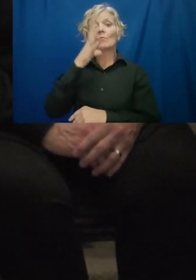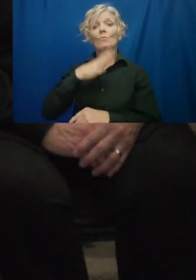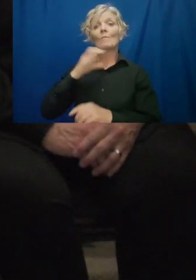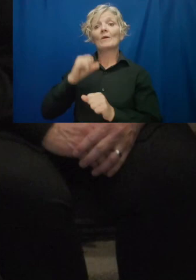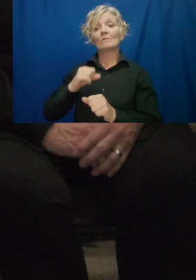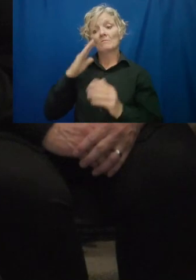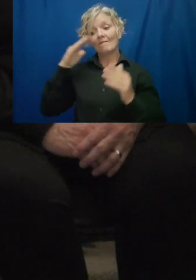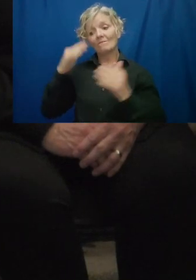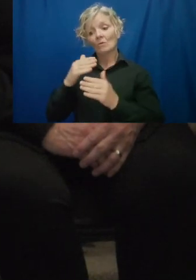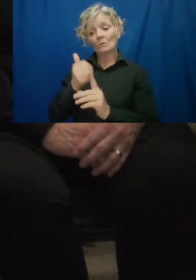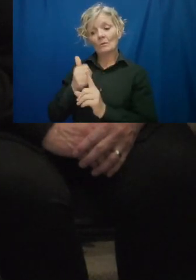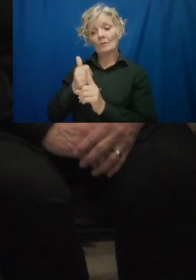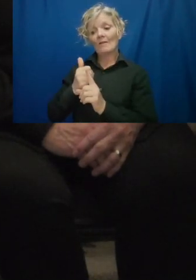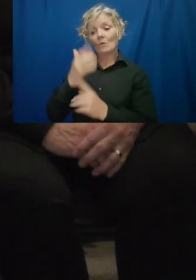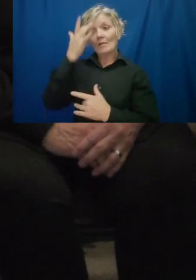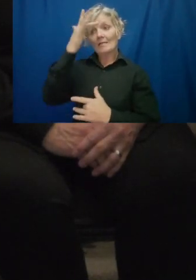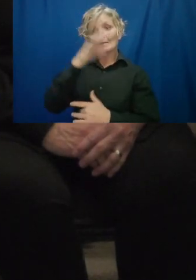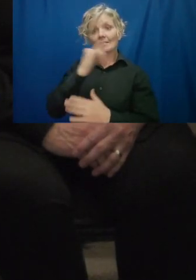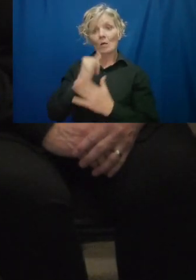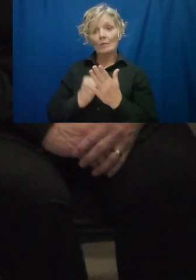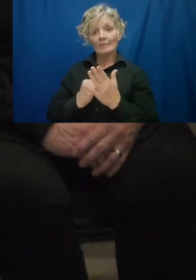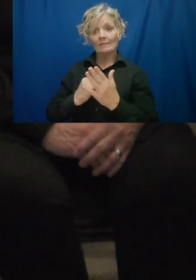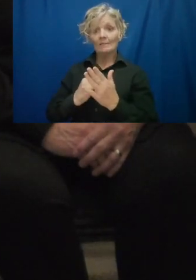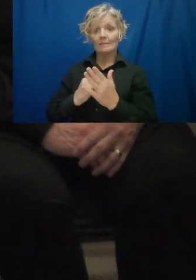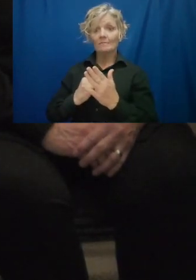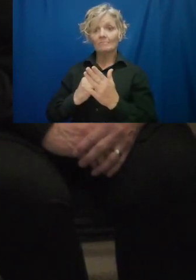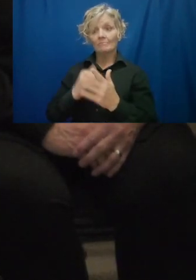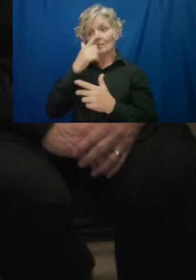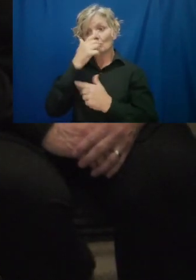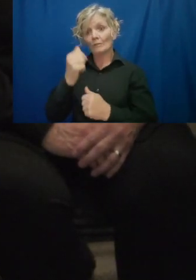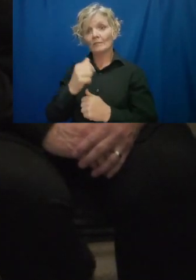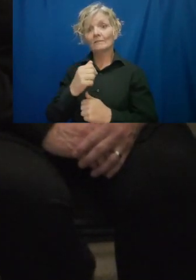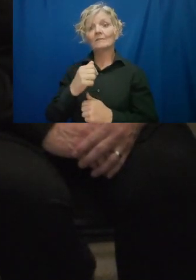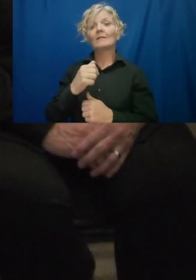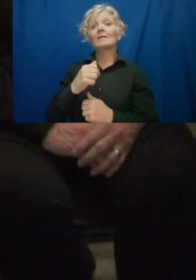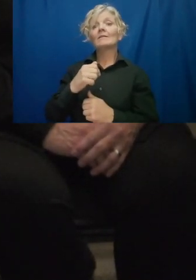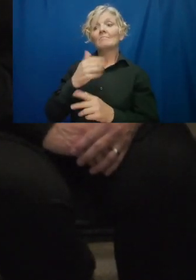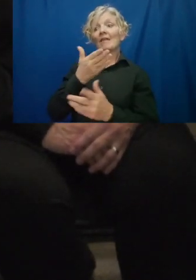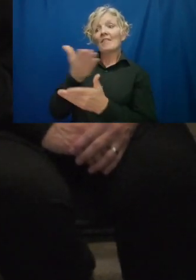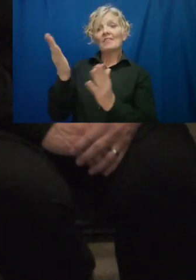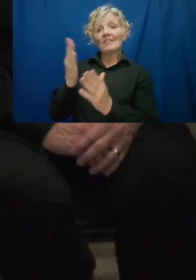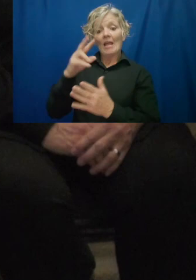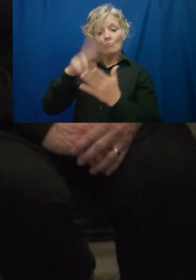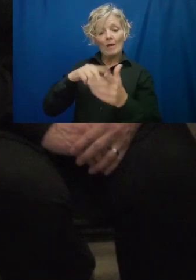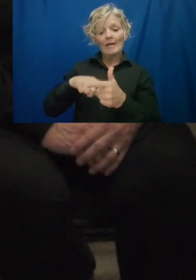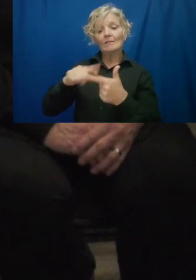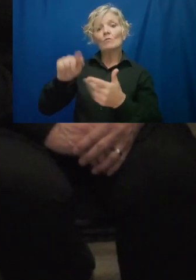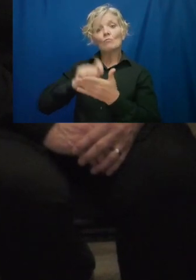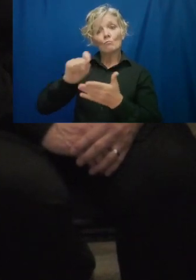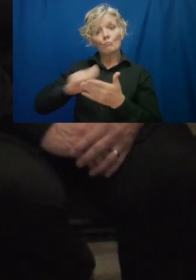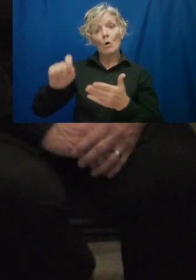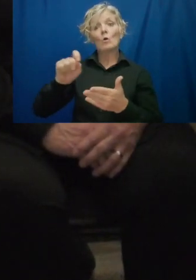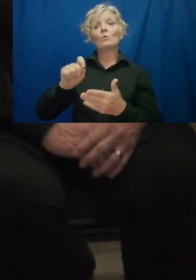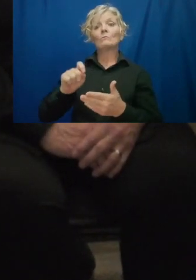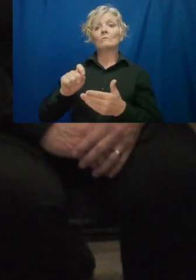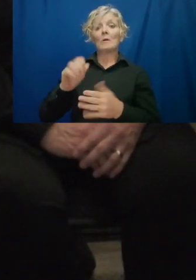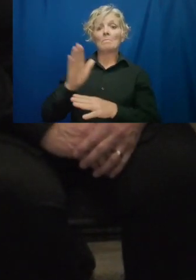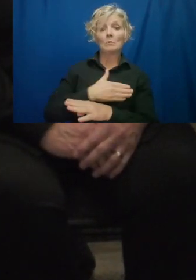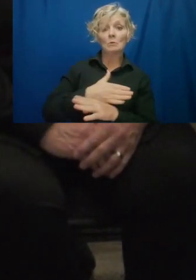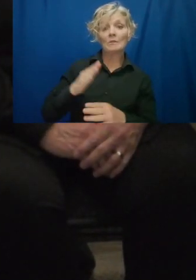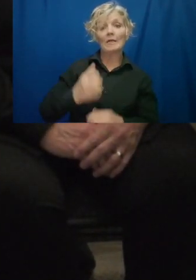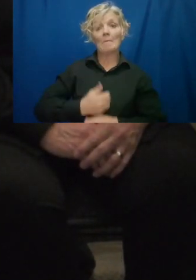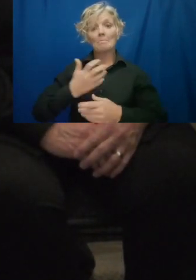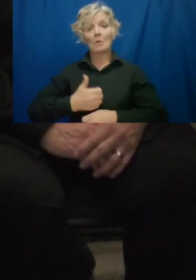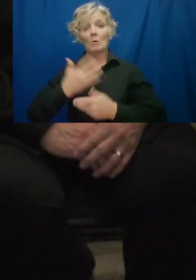Europe where a woman could devote her life to intellectual and artistic pursuits. Medieval nuns read, wrote,